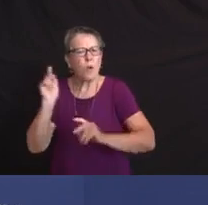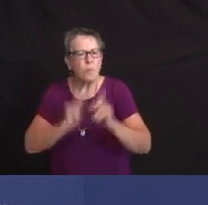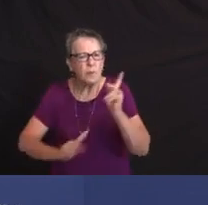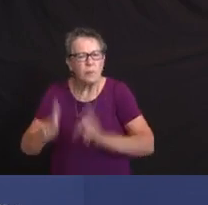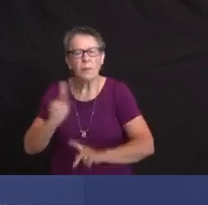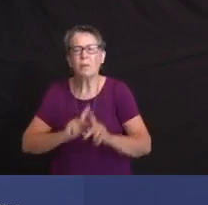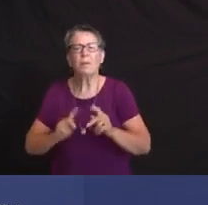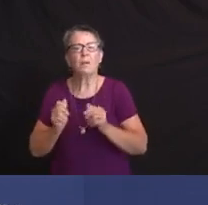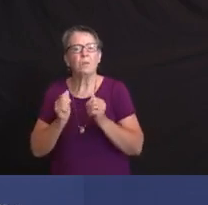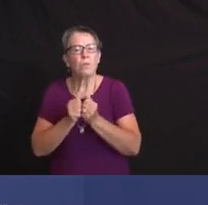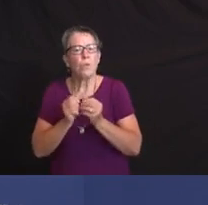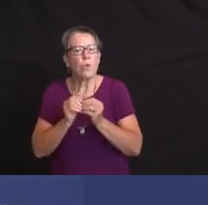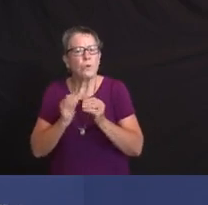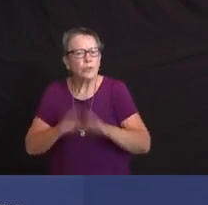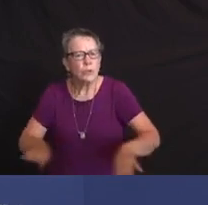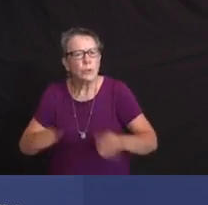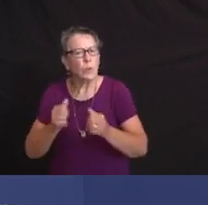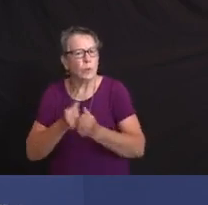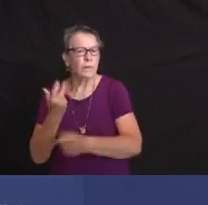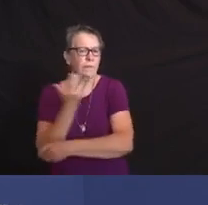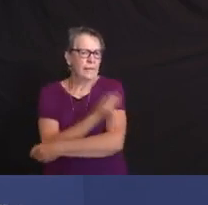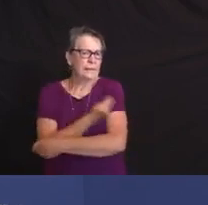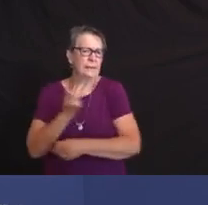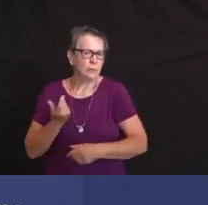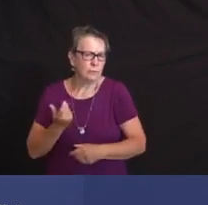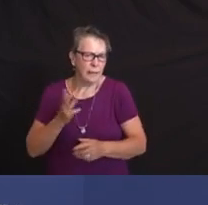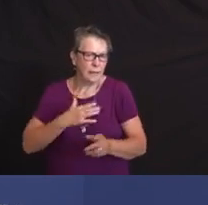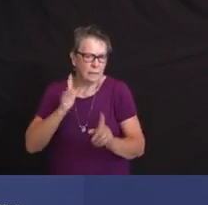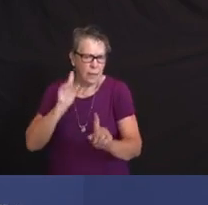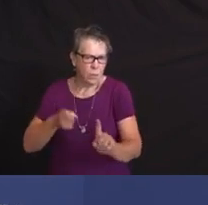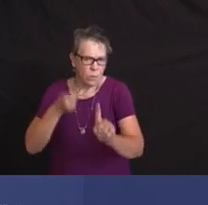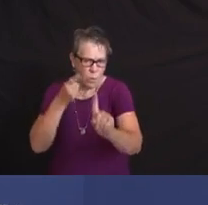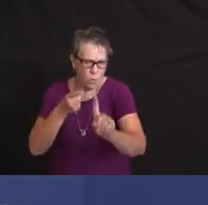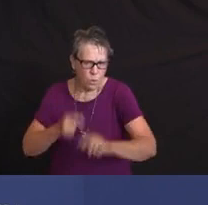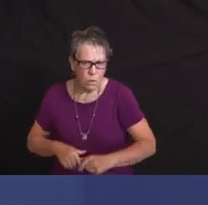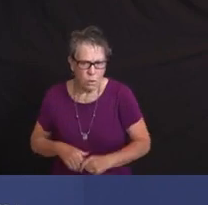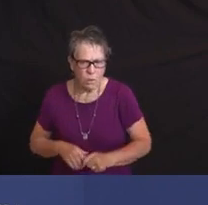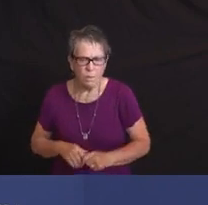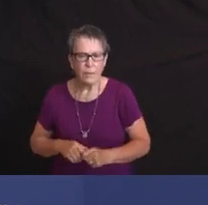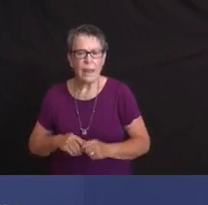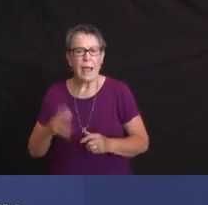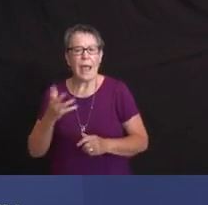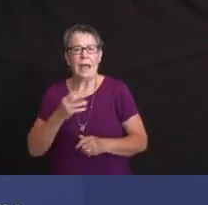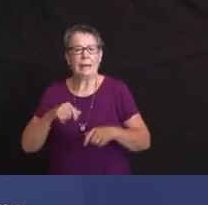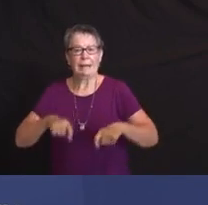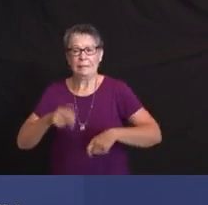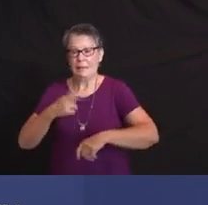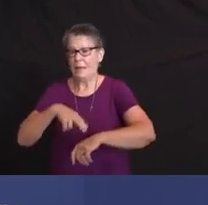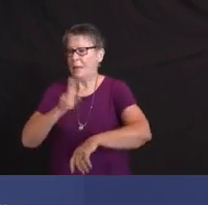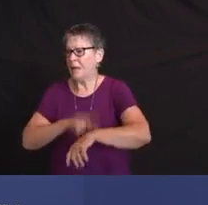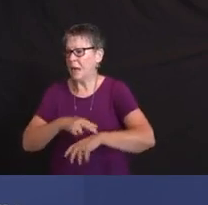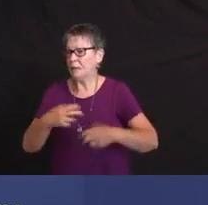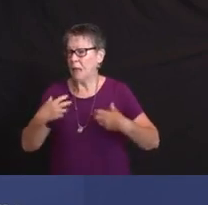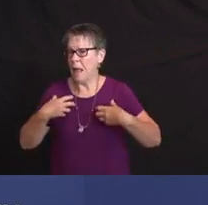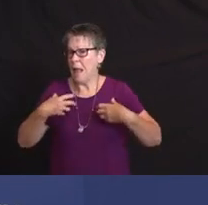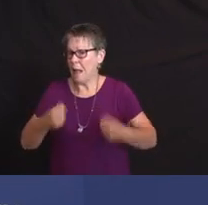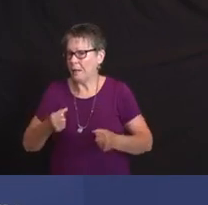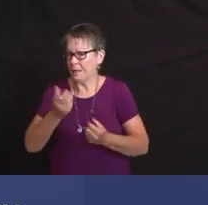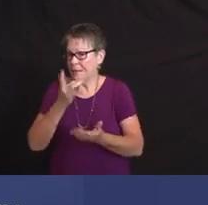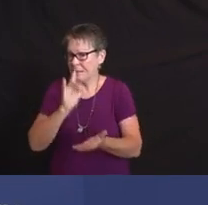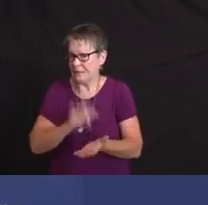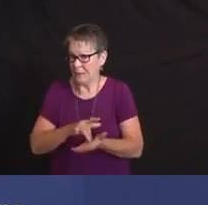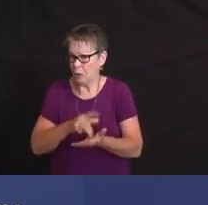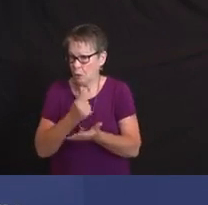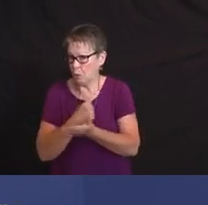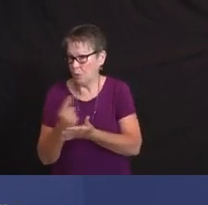43%. I also want to note that this is National Health Center Week, which provides all of us with an opportunity to thank our